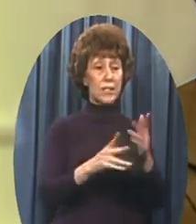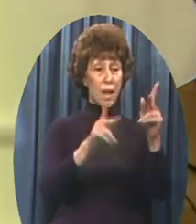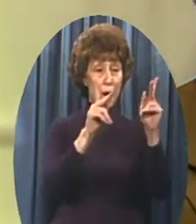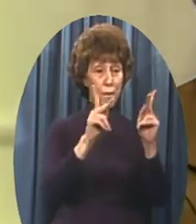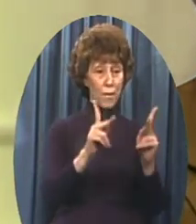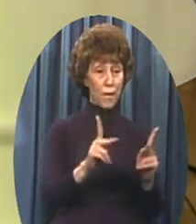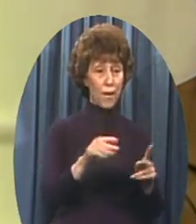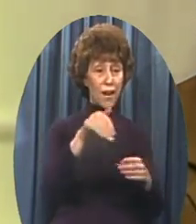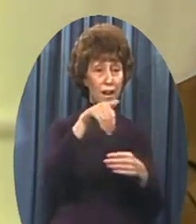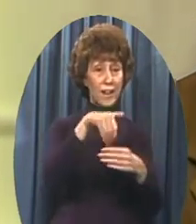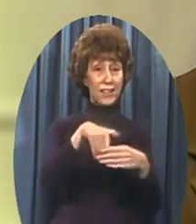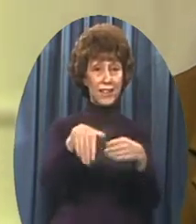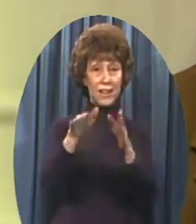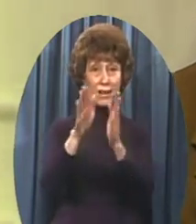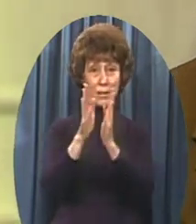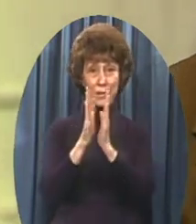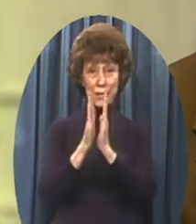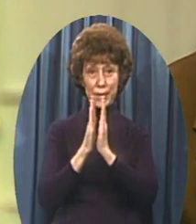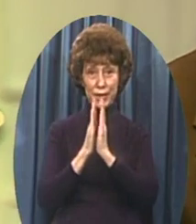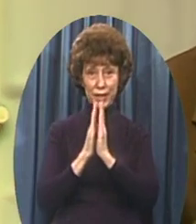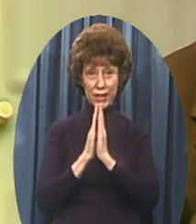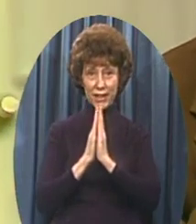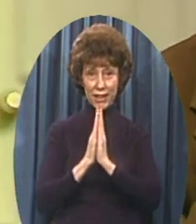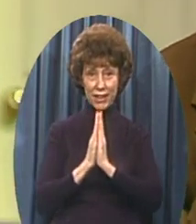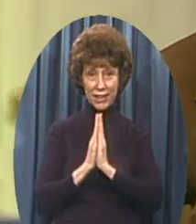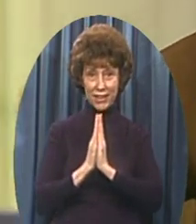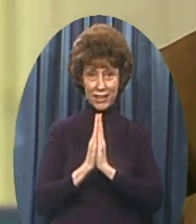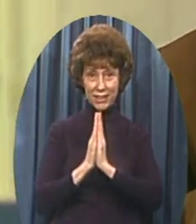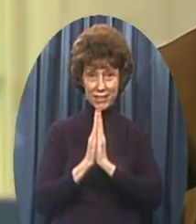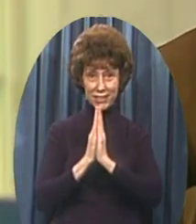someone in prayer.